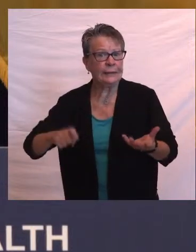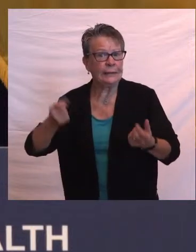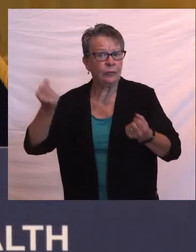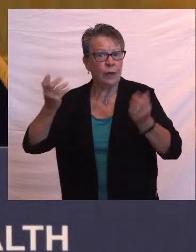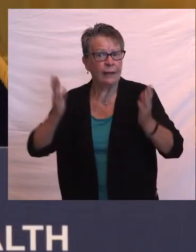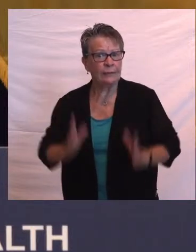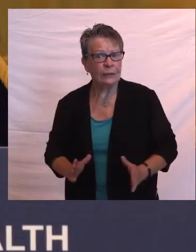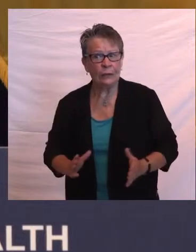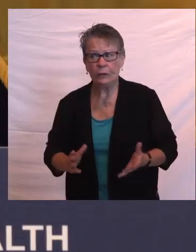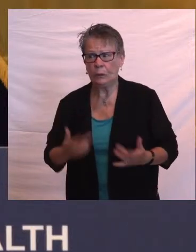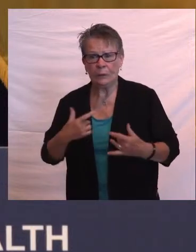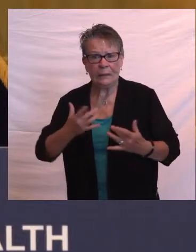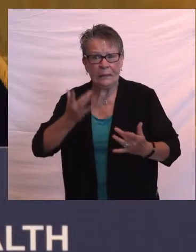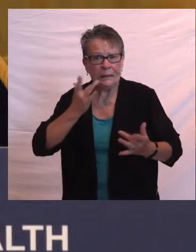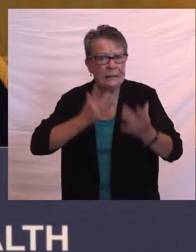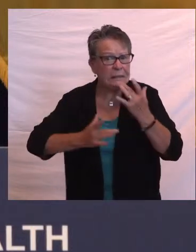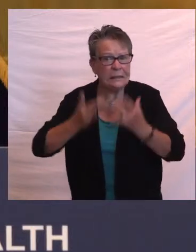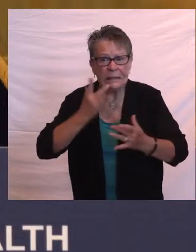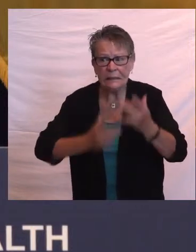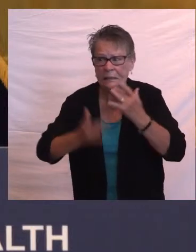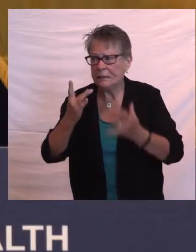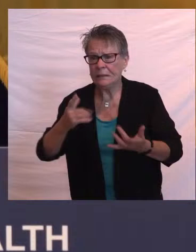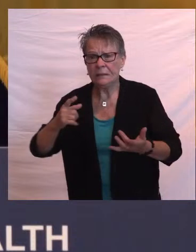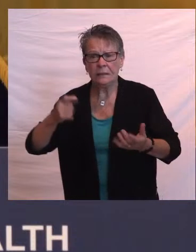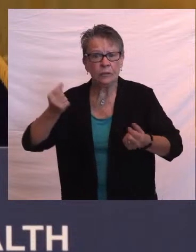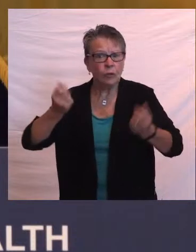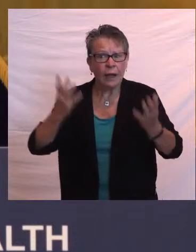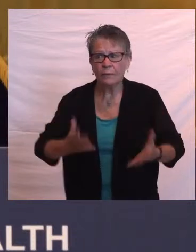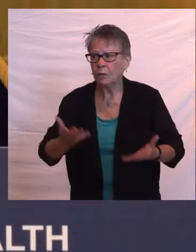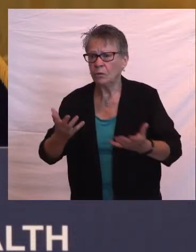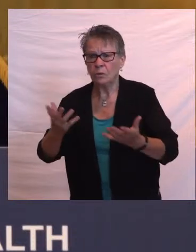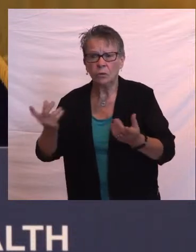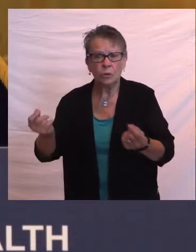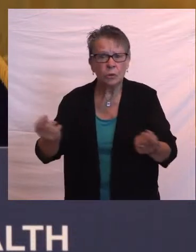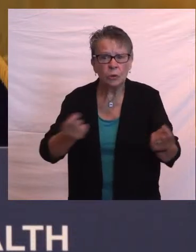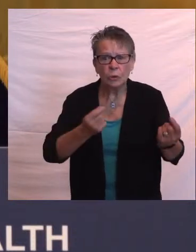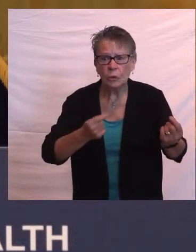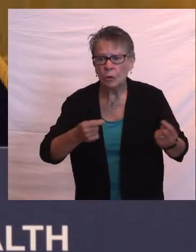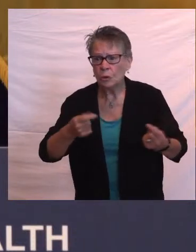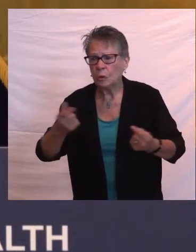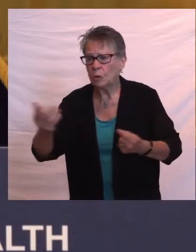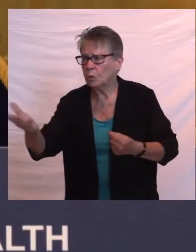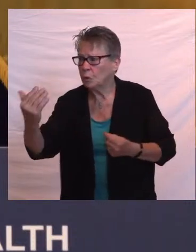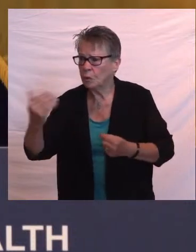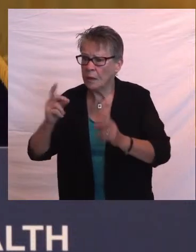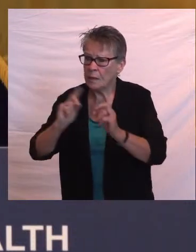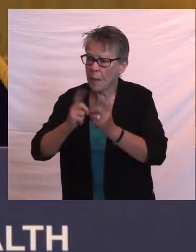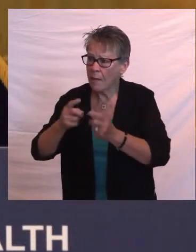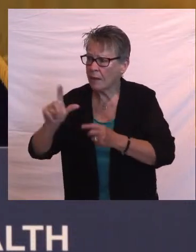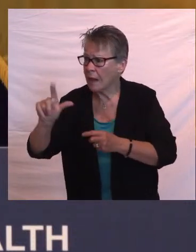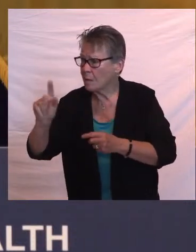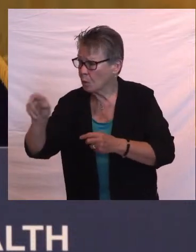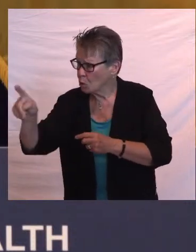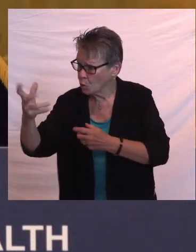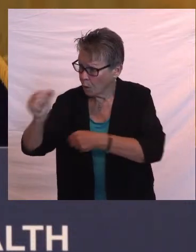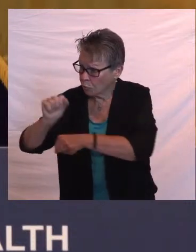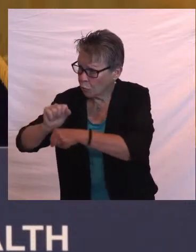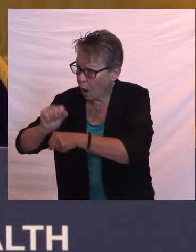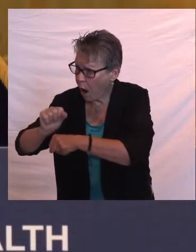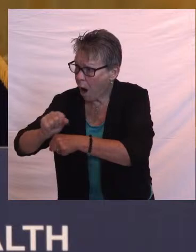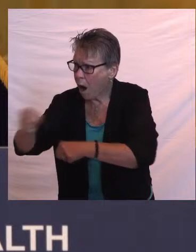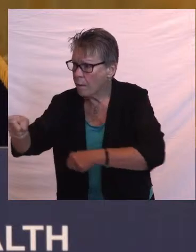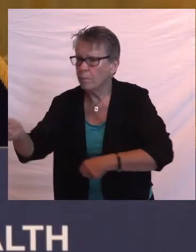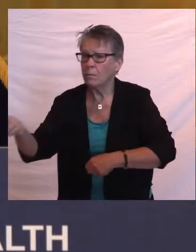between Department of Labor, where folks are looking for jobs, where we know that they're out there, and with districts.